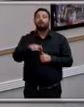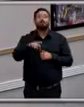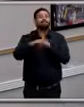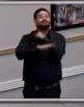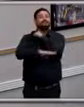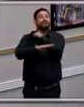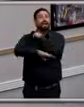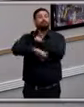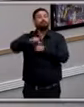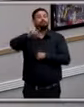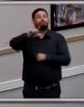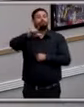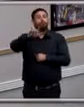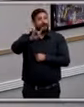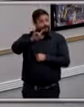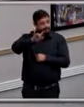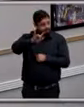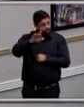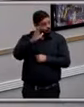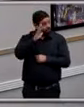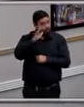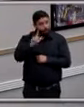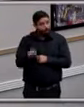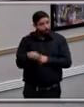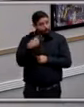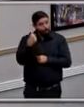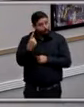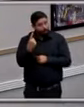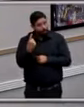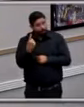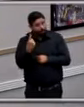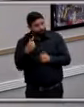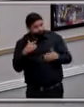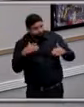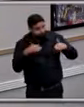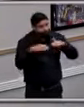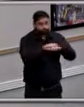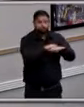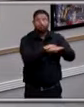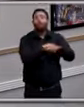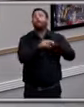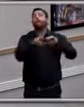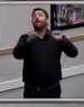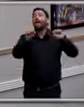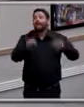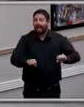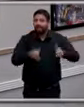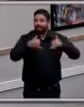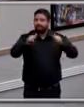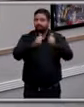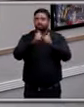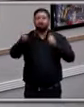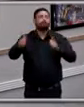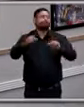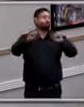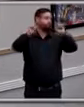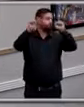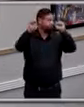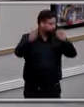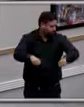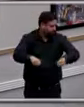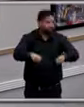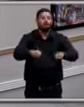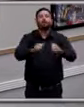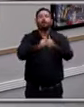September the 28th. Would it only be face-to-face, or can we still do virtual learning? Absolutely, we can still